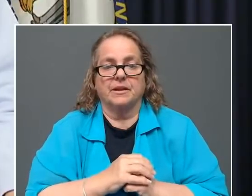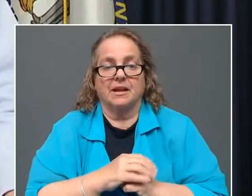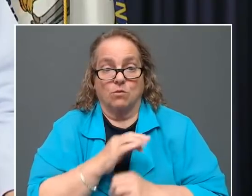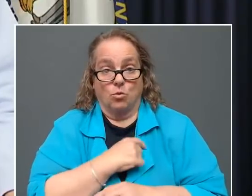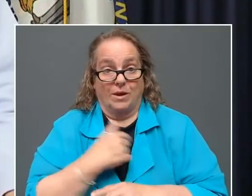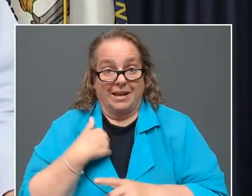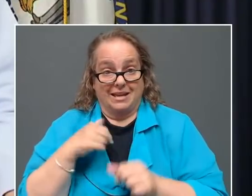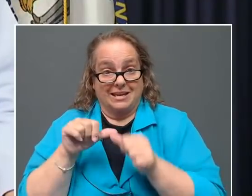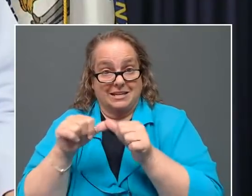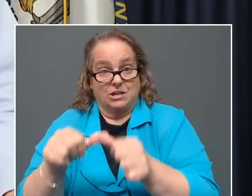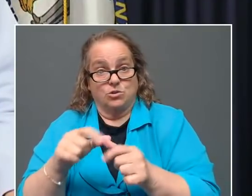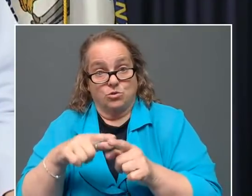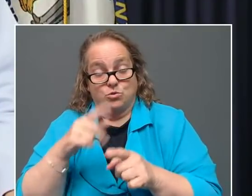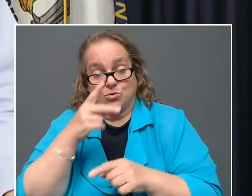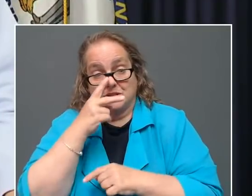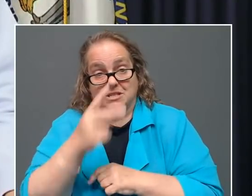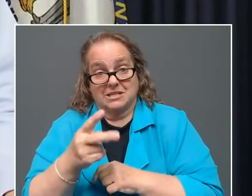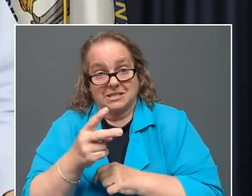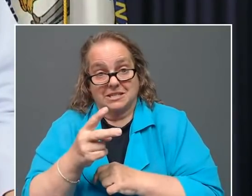see